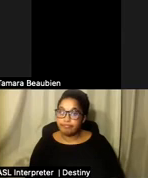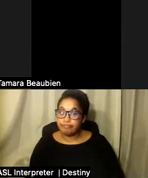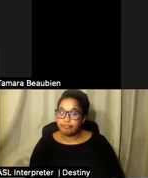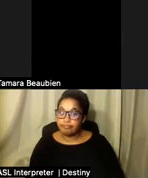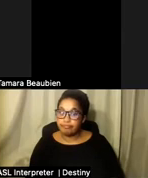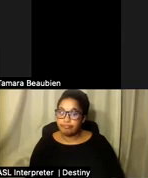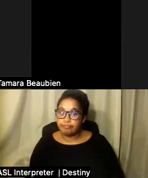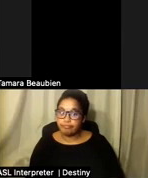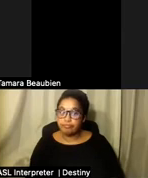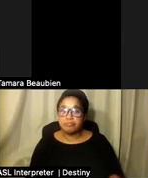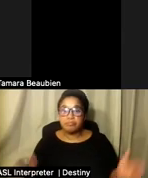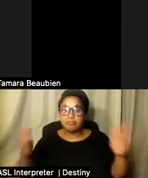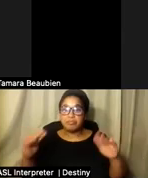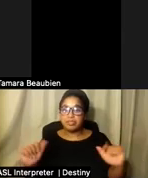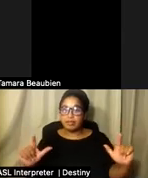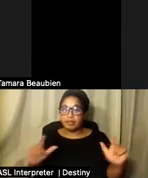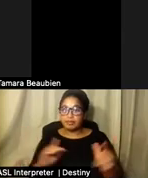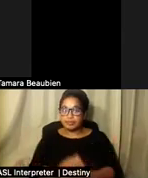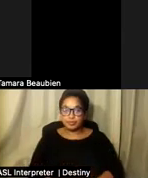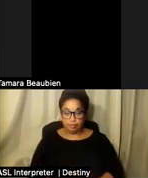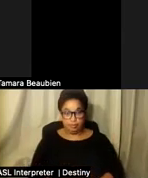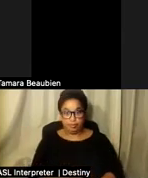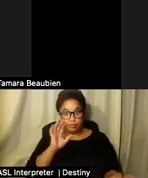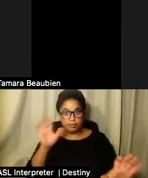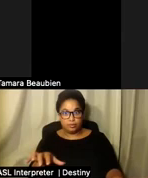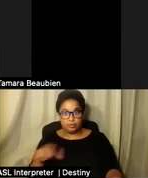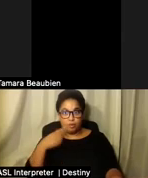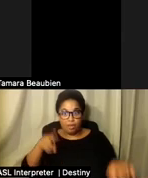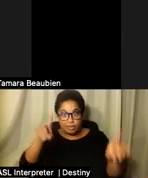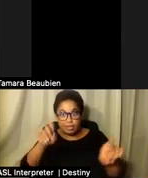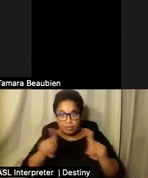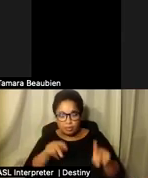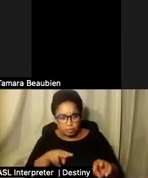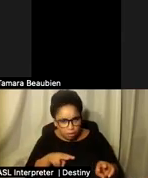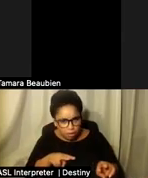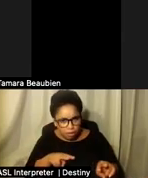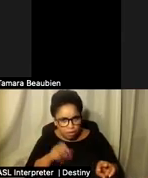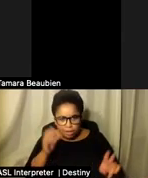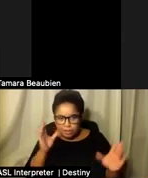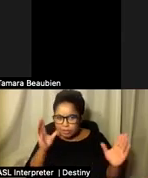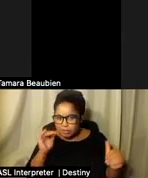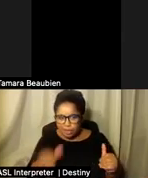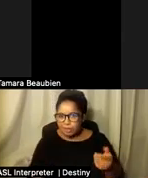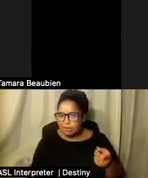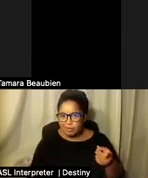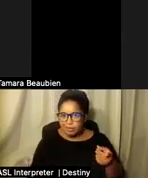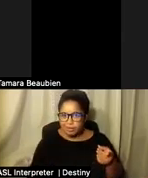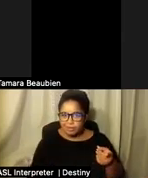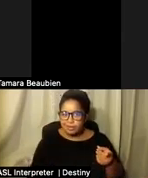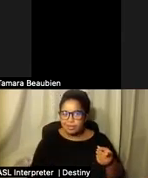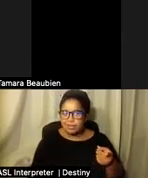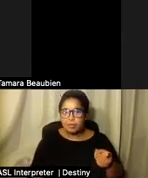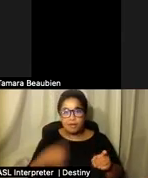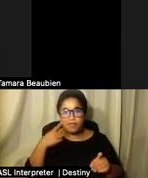You can look at the next slide. That was pretty shocking, not only for the testing people who didn't expect it, but I'm certain for